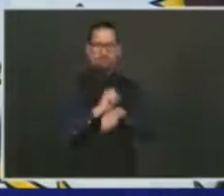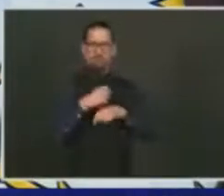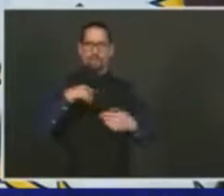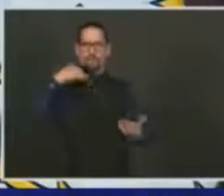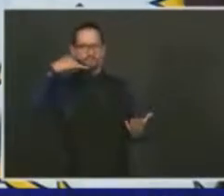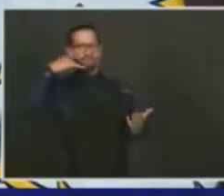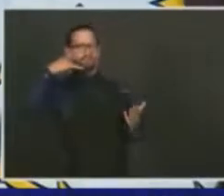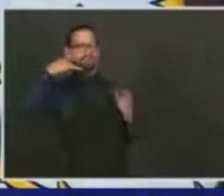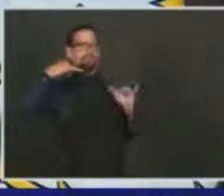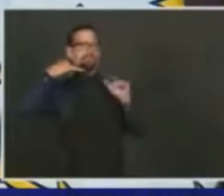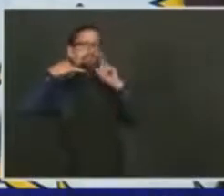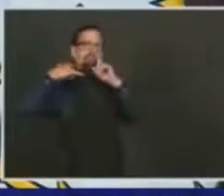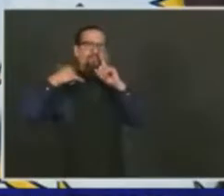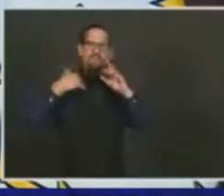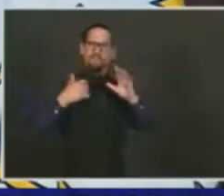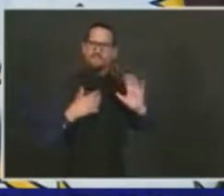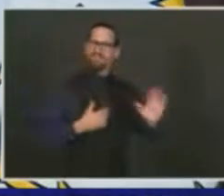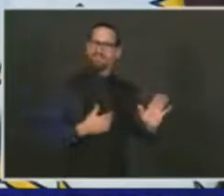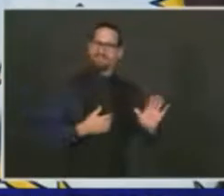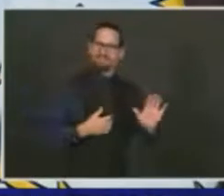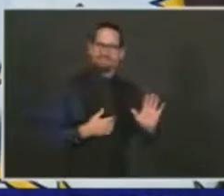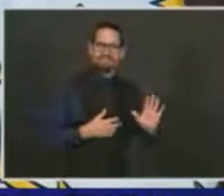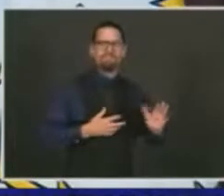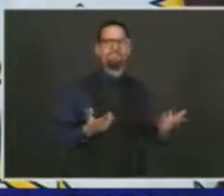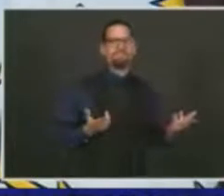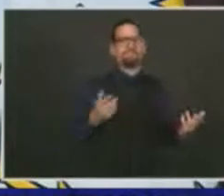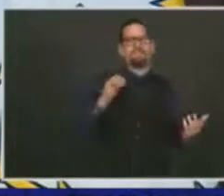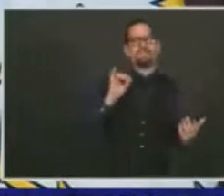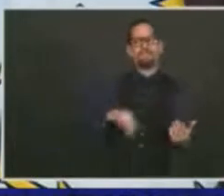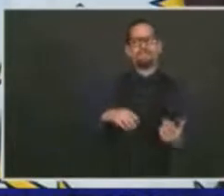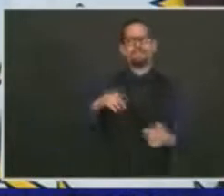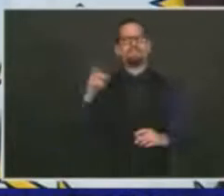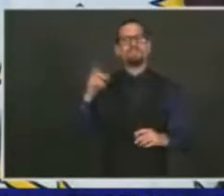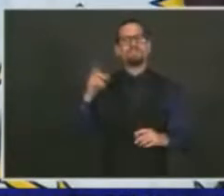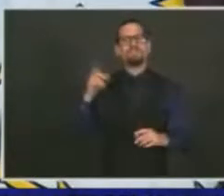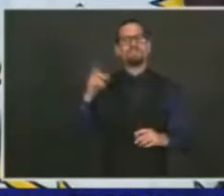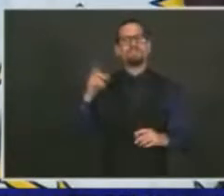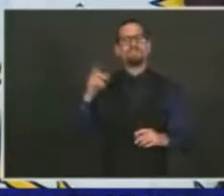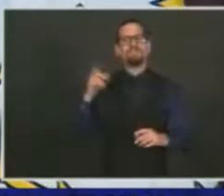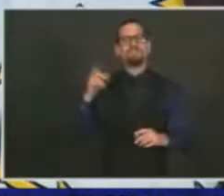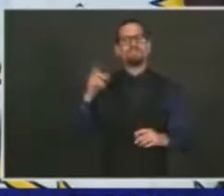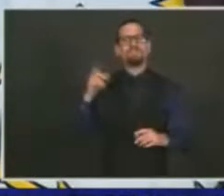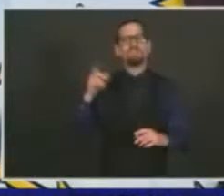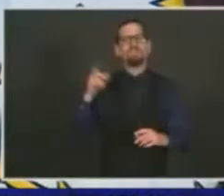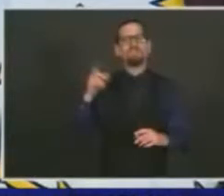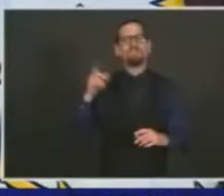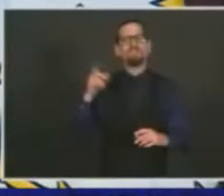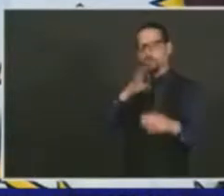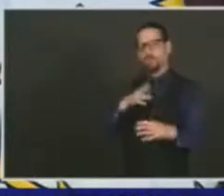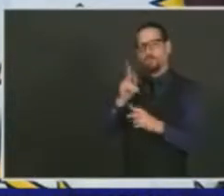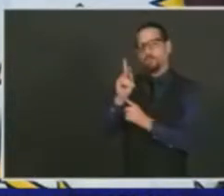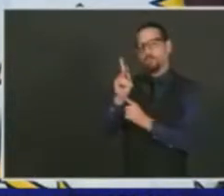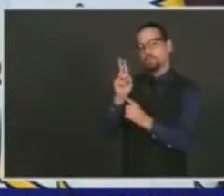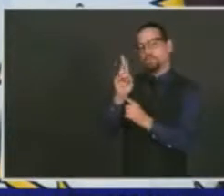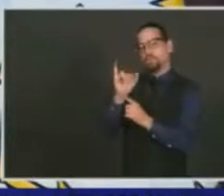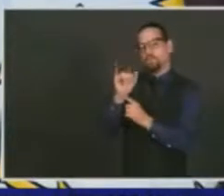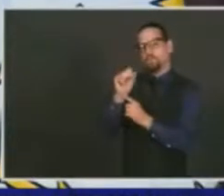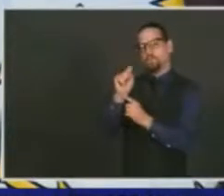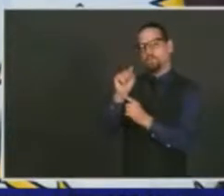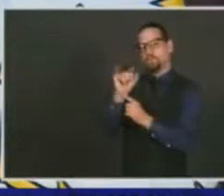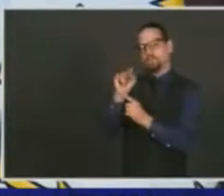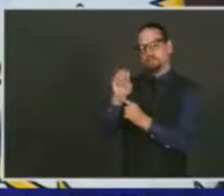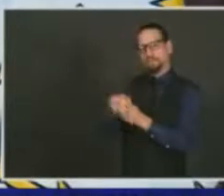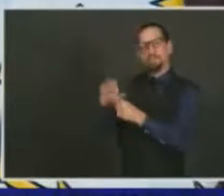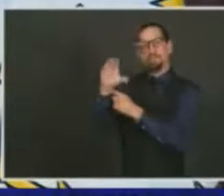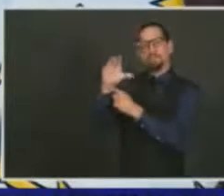is a wonderful woman named Christine Campagna. Christine's a mother of 3. She's just had her first grandchild who she never really gets